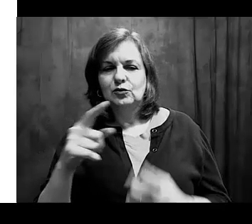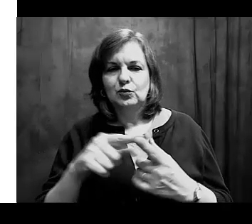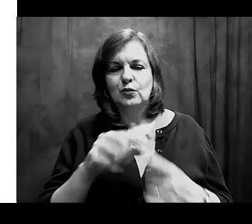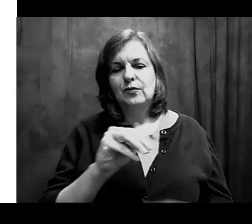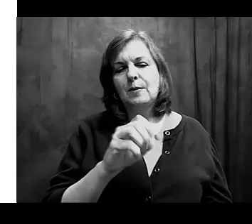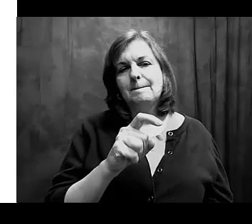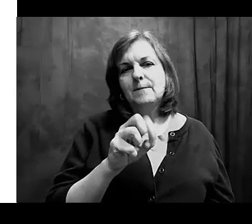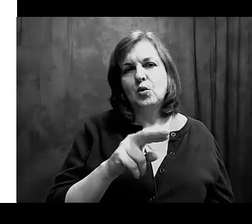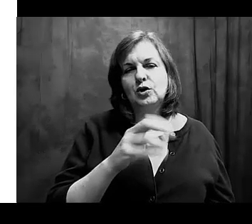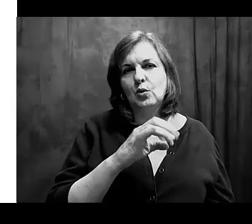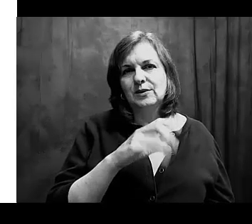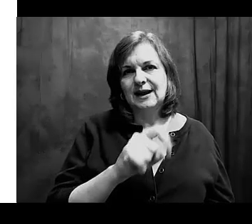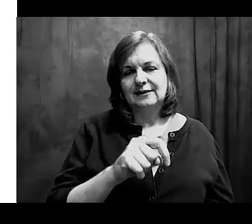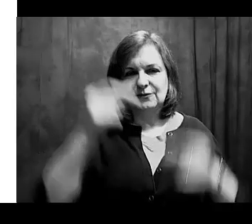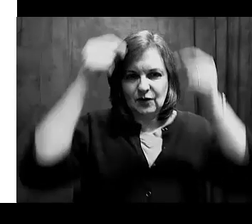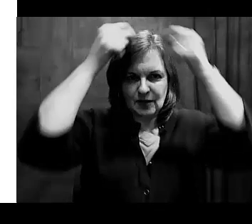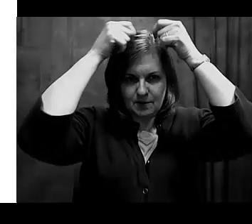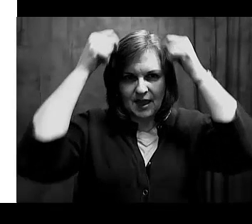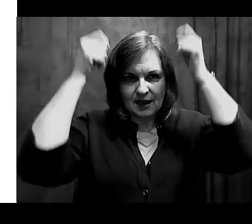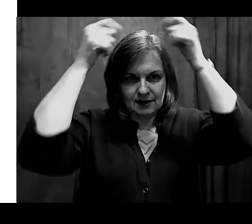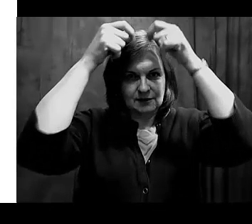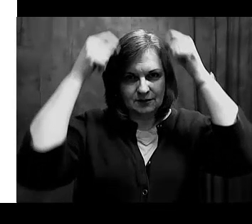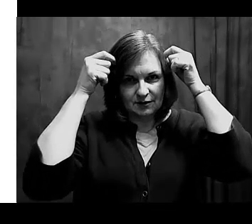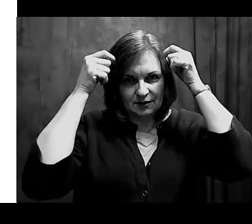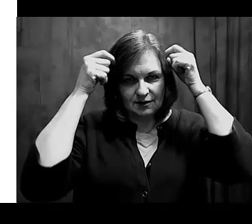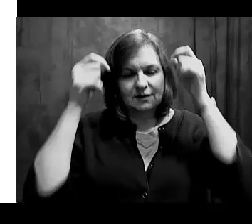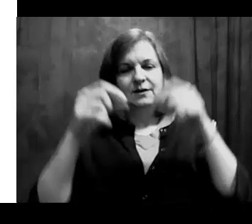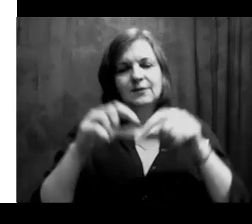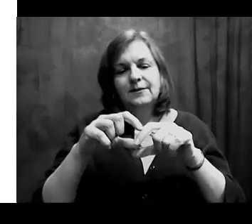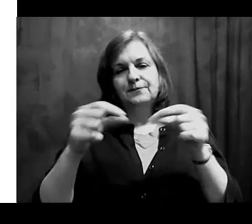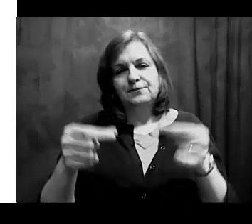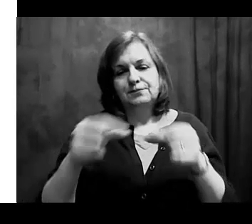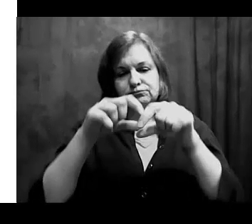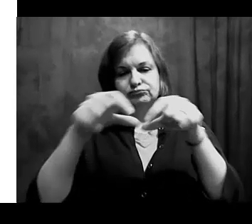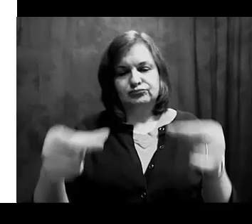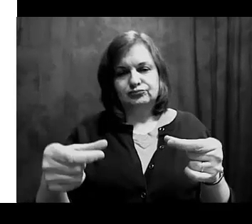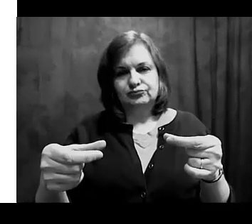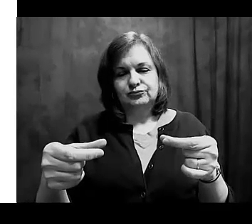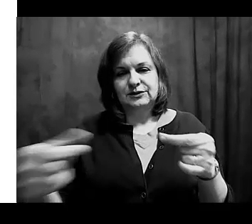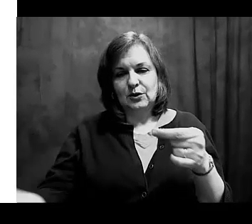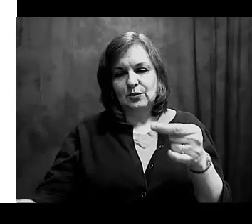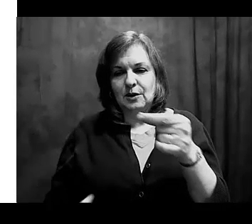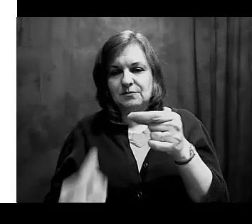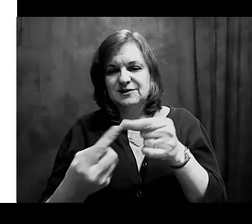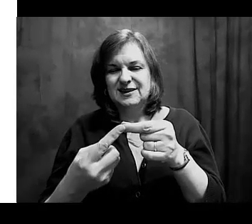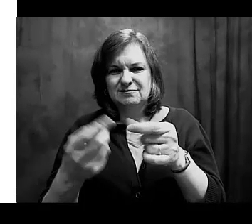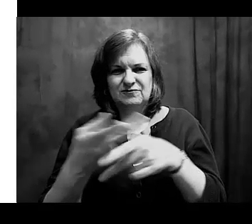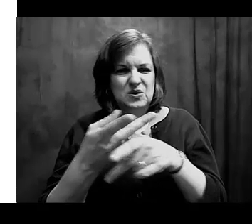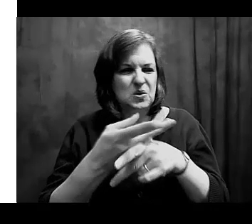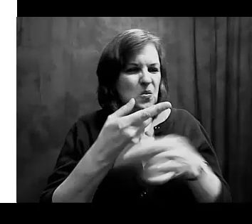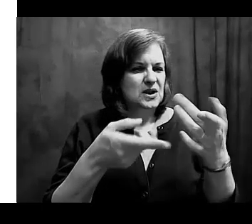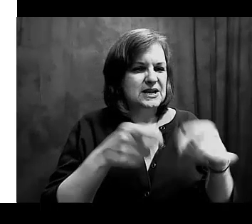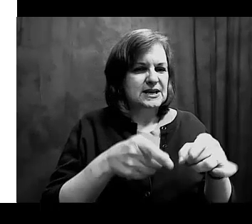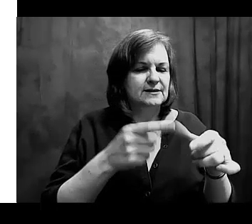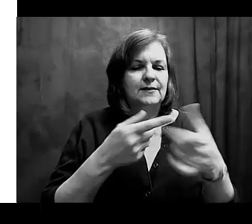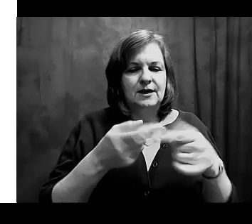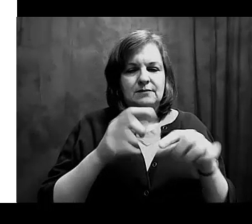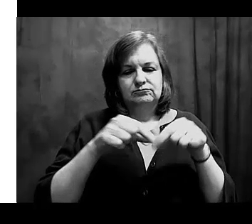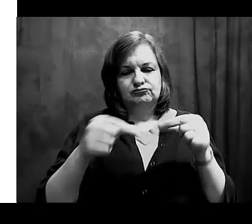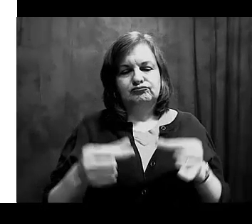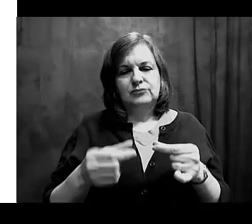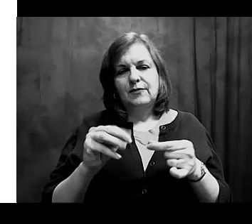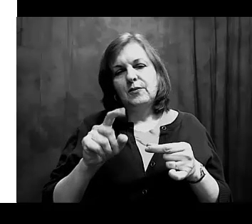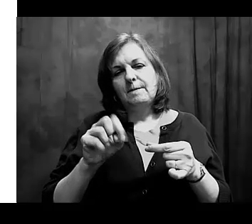your brain to tell you what that sense is, you have to process it. You have to relate